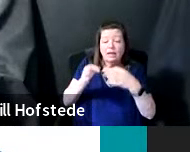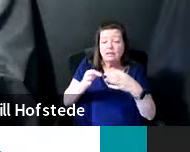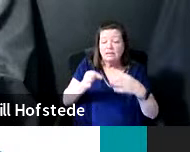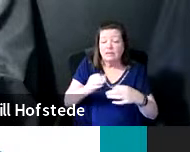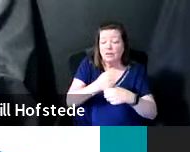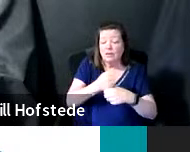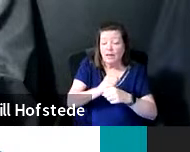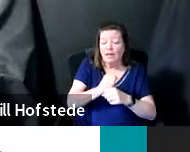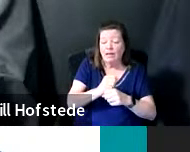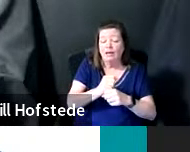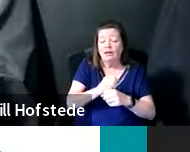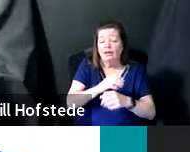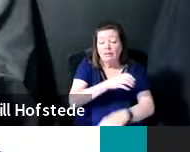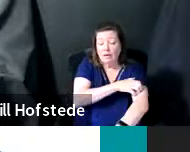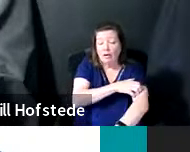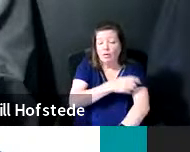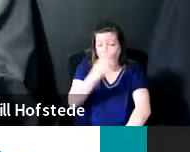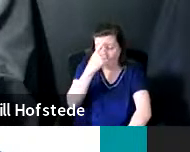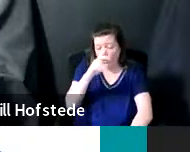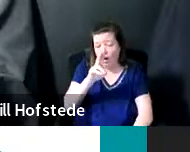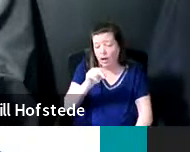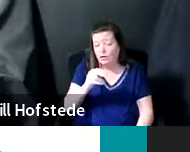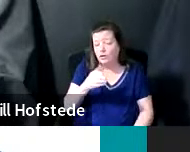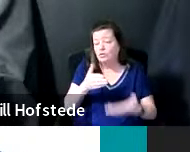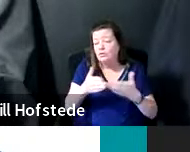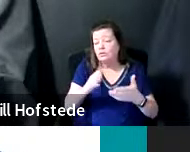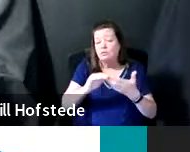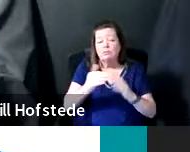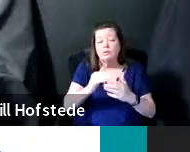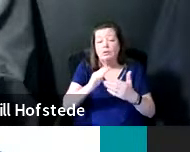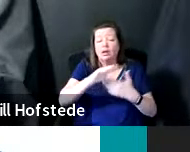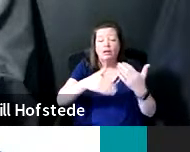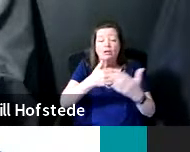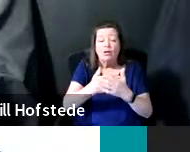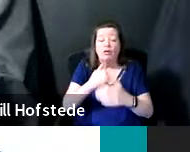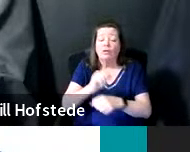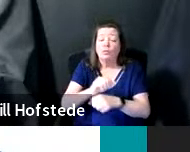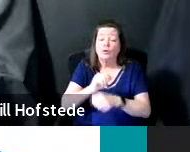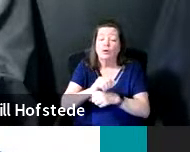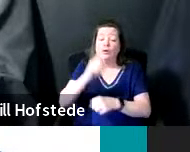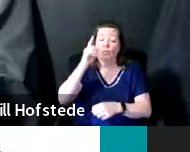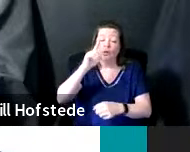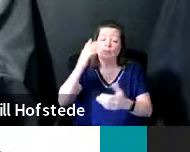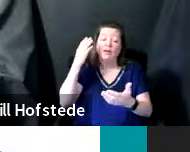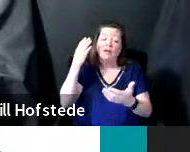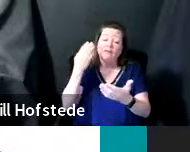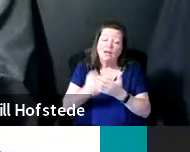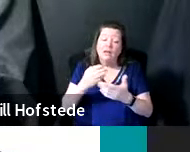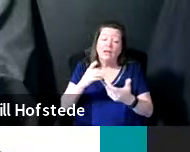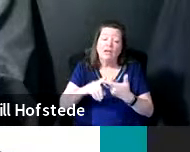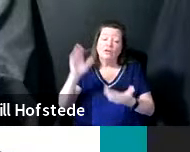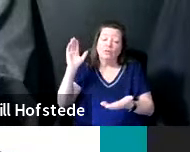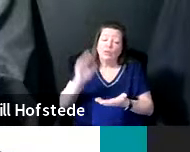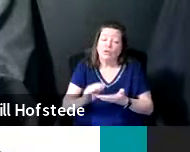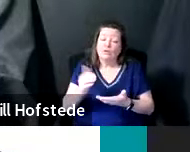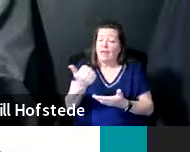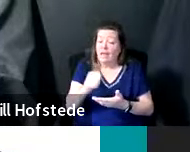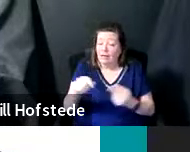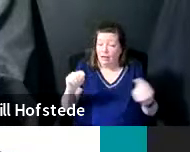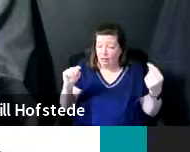for underserved communities. And of course, all the work will be evaluated to actively reduce any potential